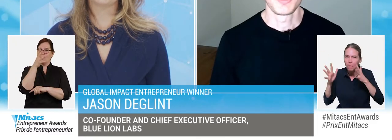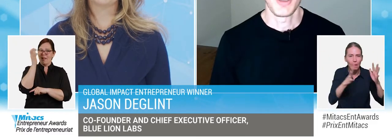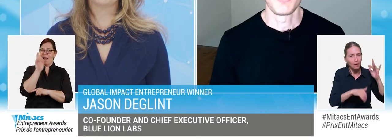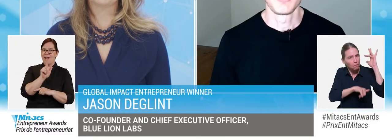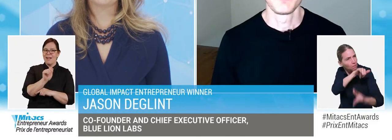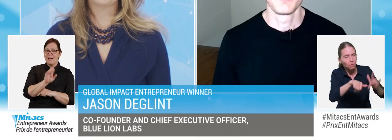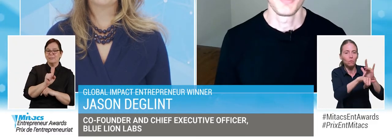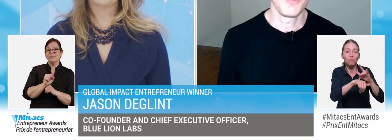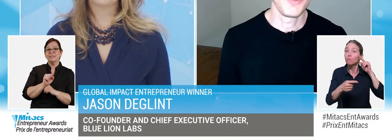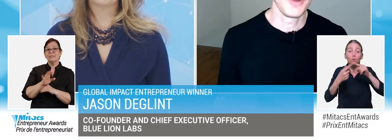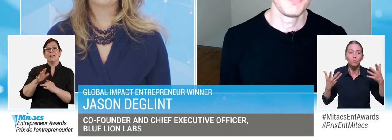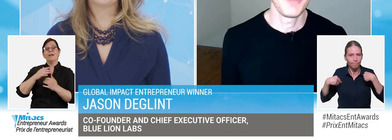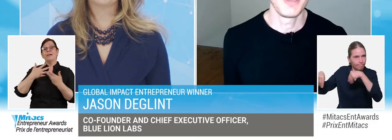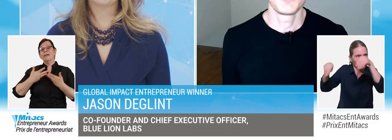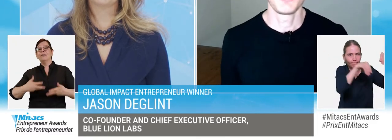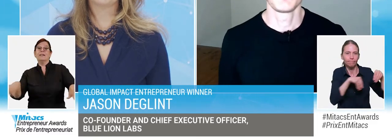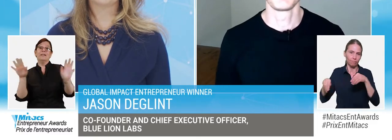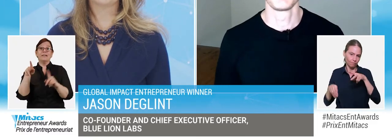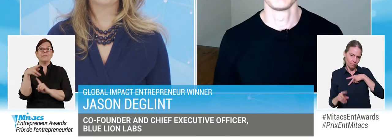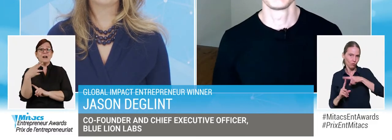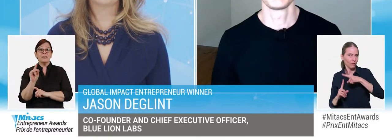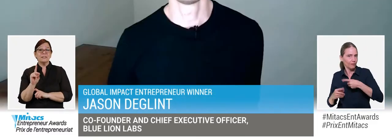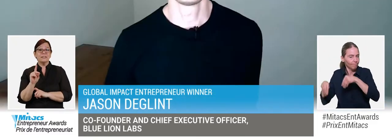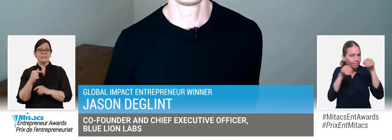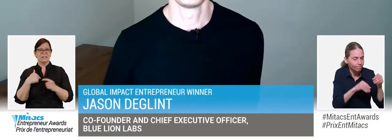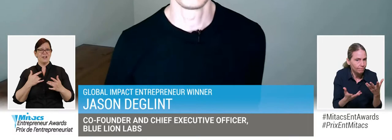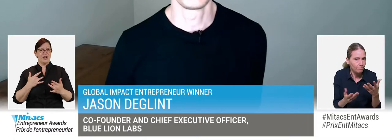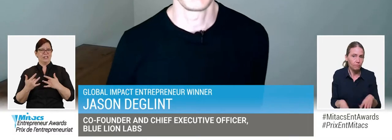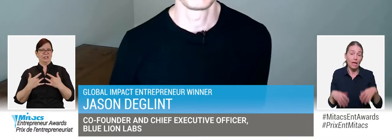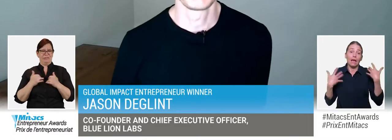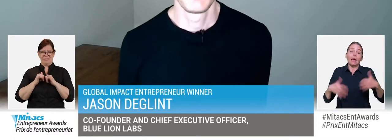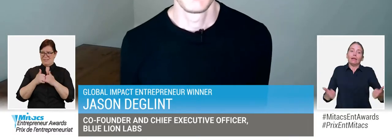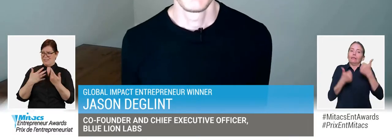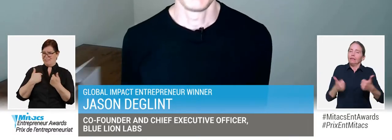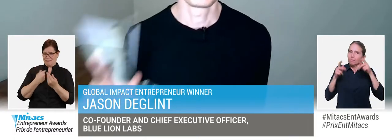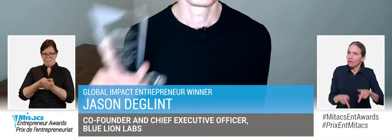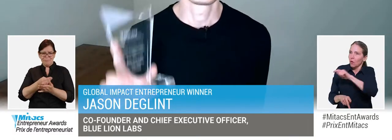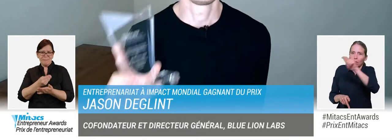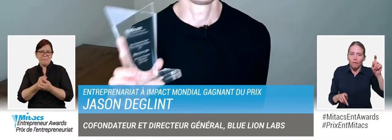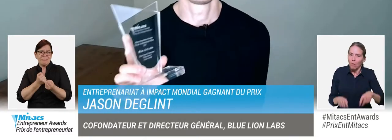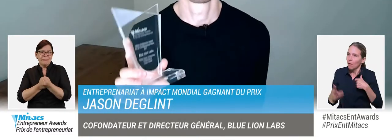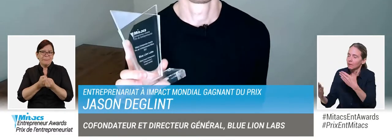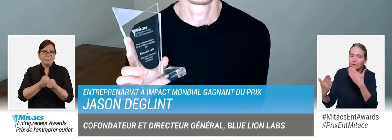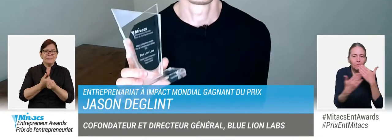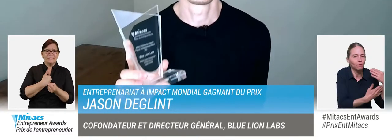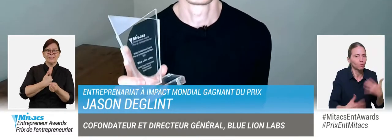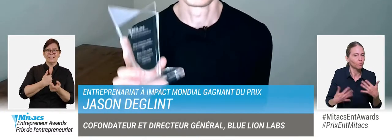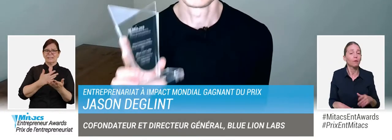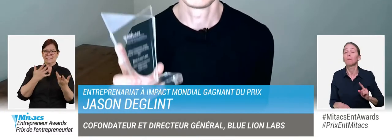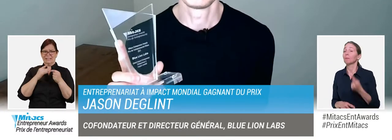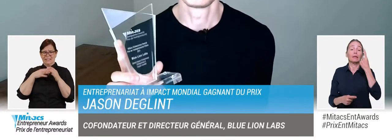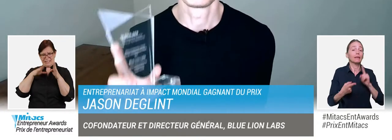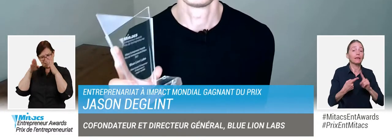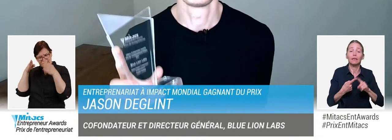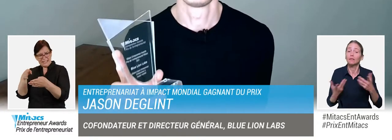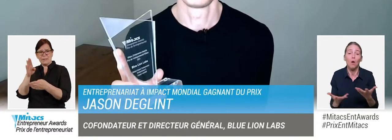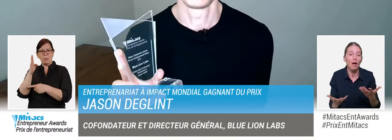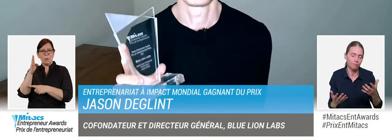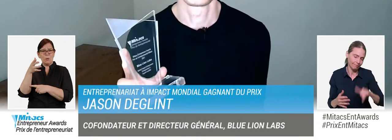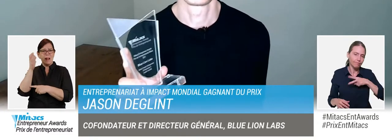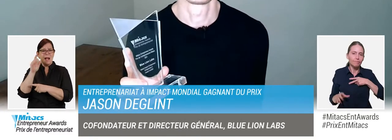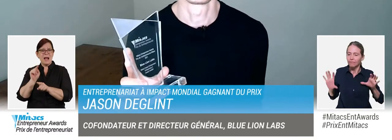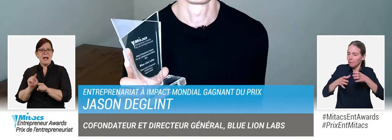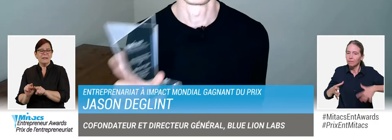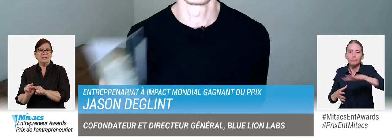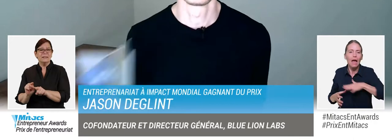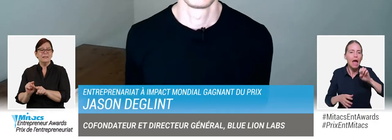Thanks so much, Catherine. Hello, everyone. My name is Jason DeGlint, CEO of Blue Lion Labs. I'm extremely honored and grateful to receive this Global